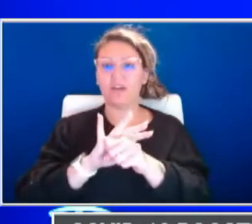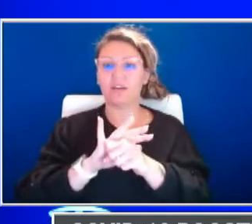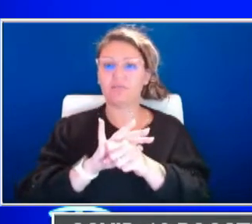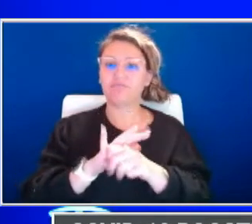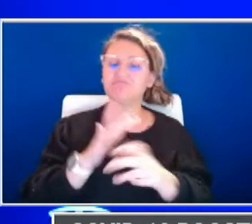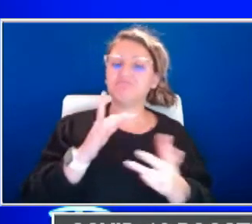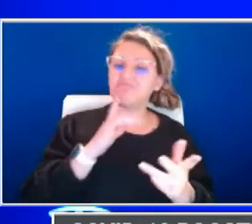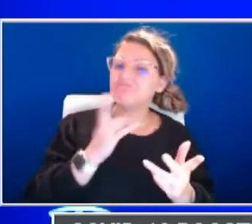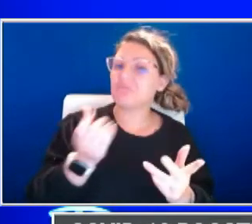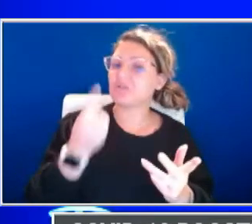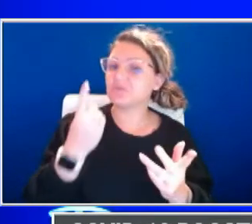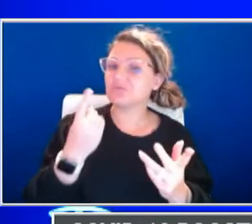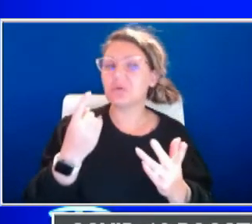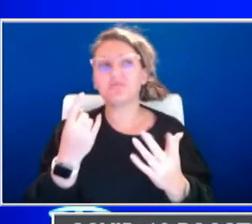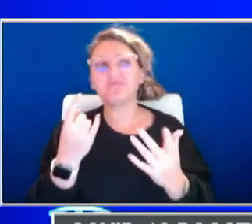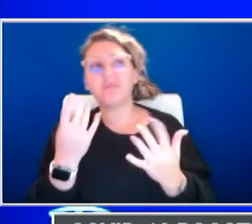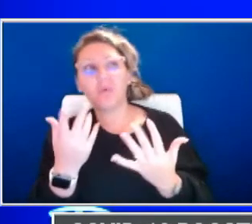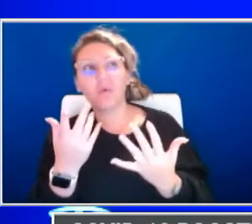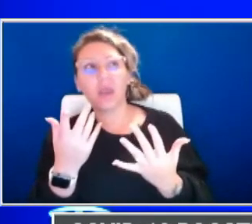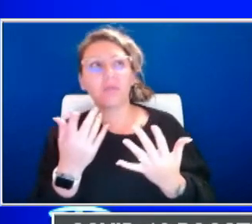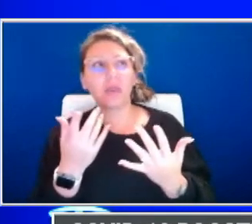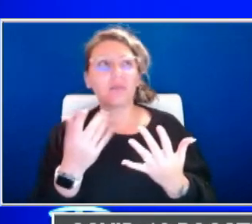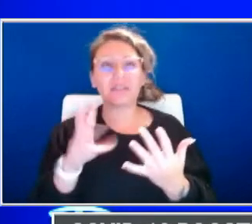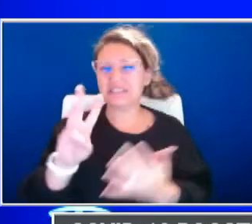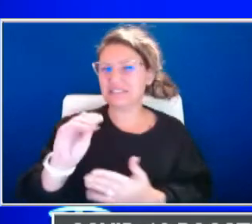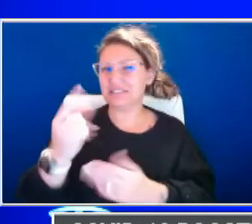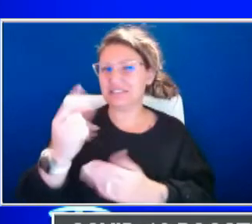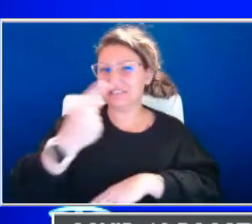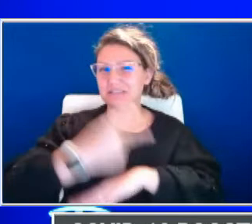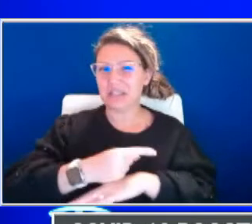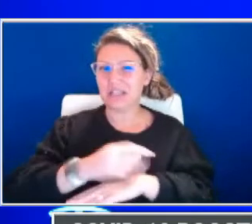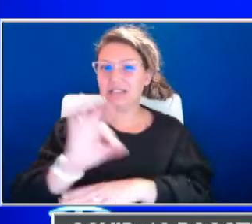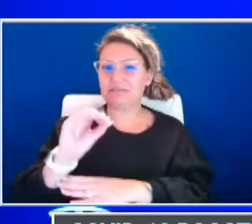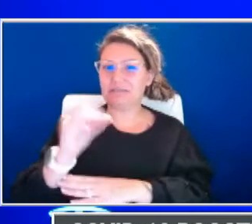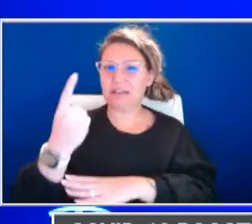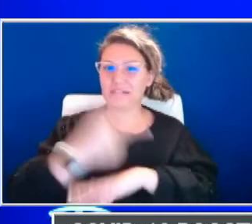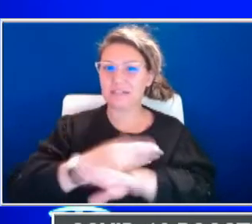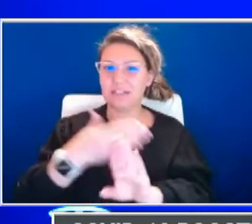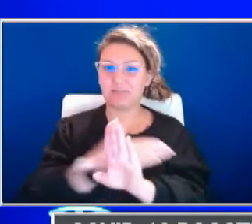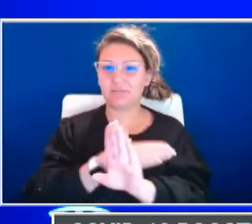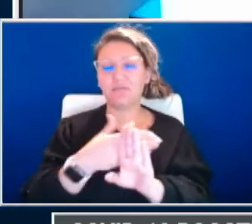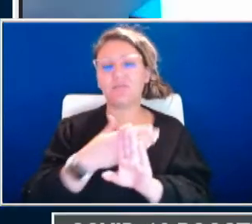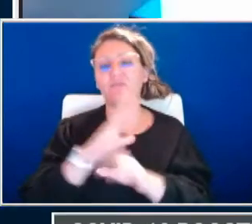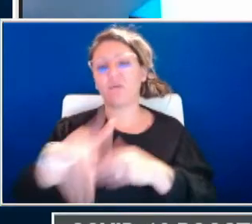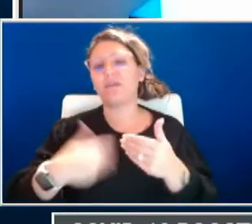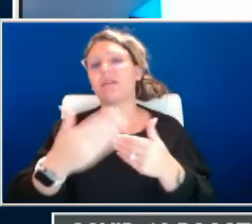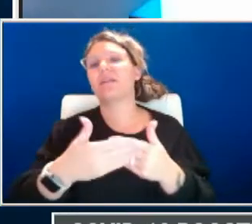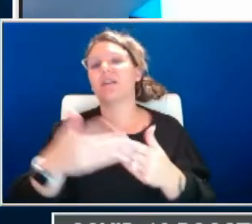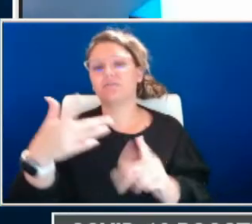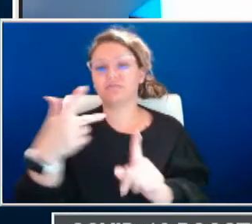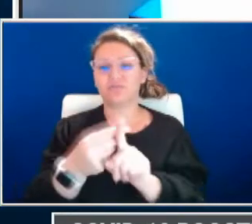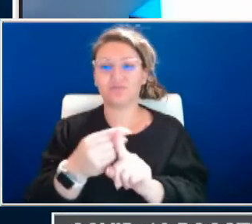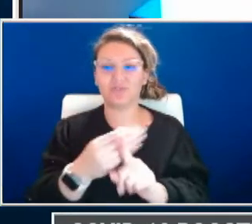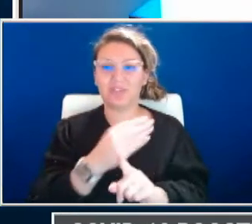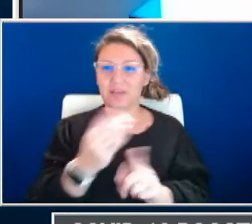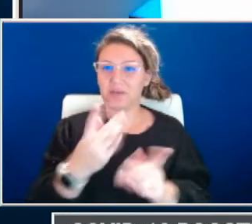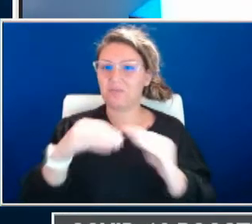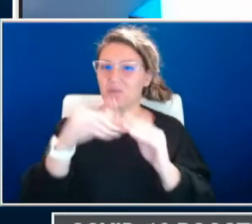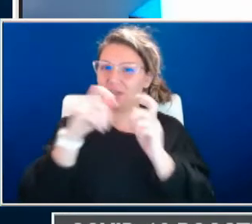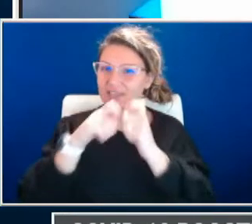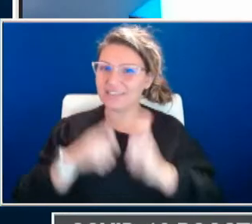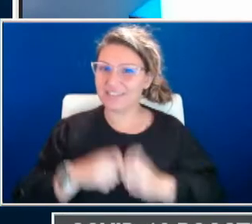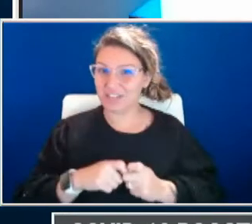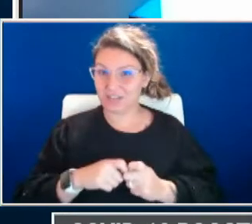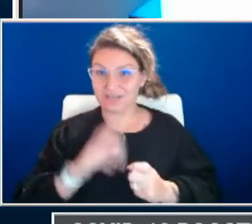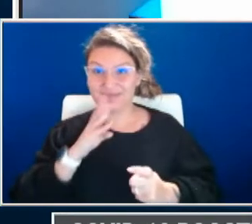wait, say 60 days, 90 days before getting that next dose. All right, and we're going to give more details and talk more about Yep. that tomorrow